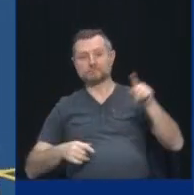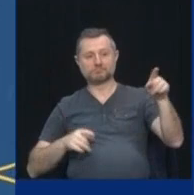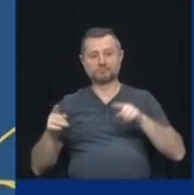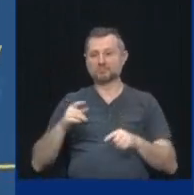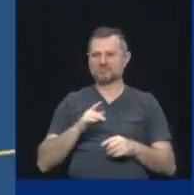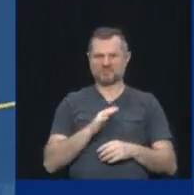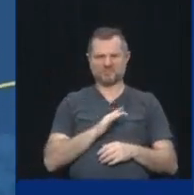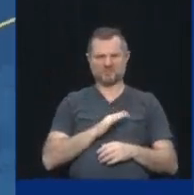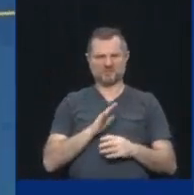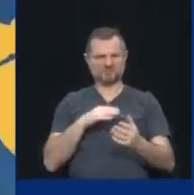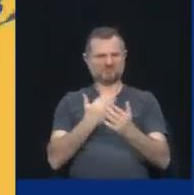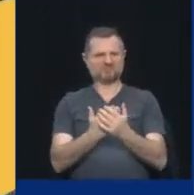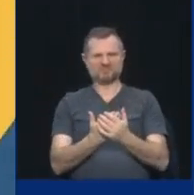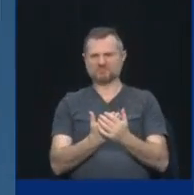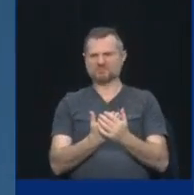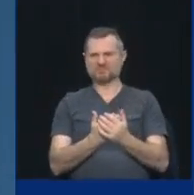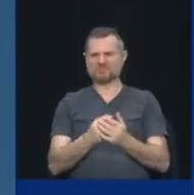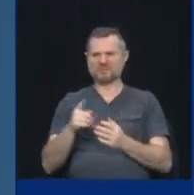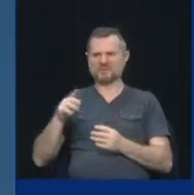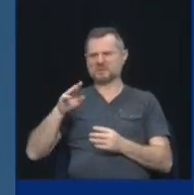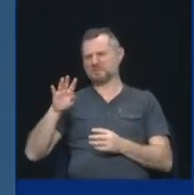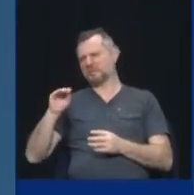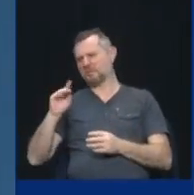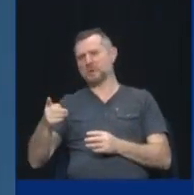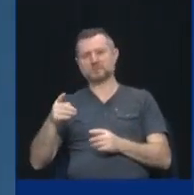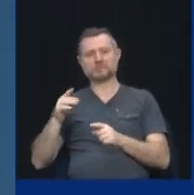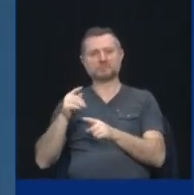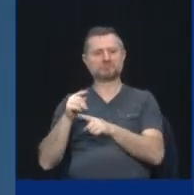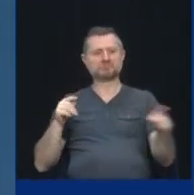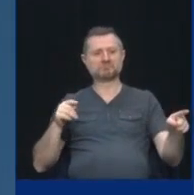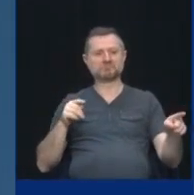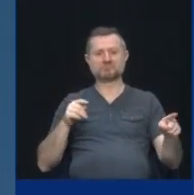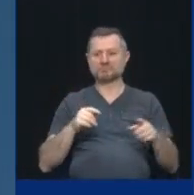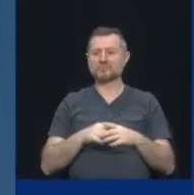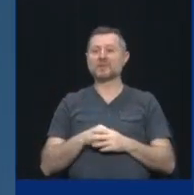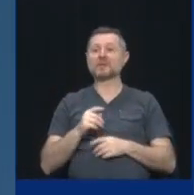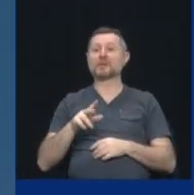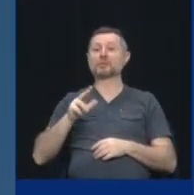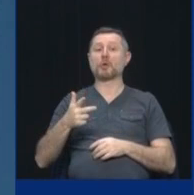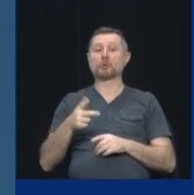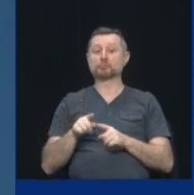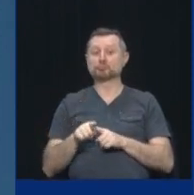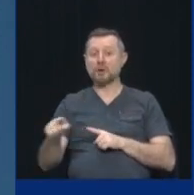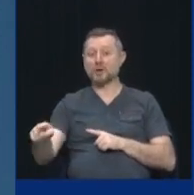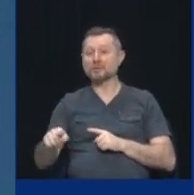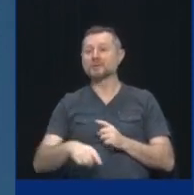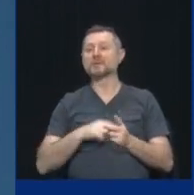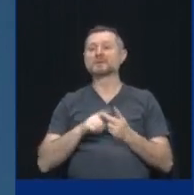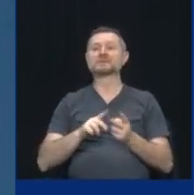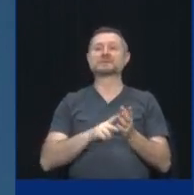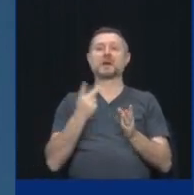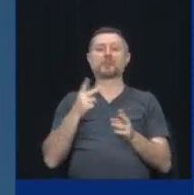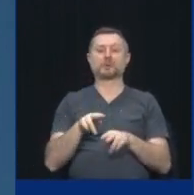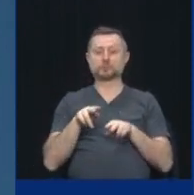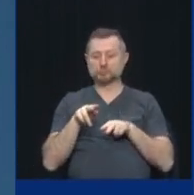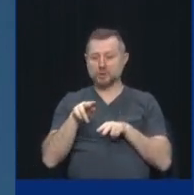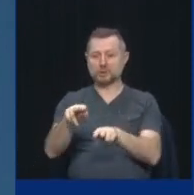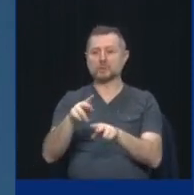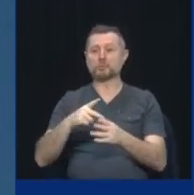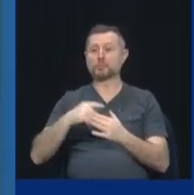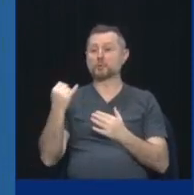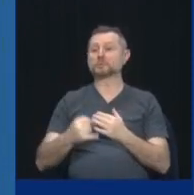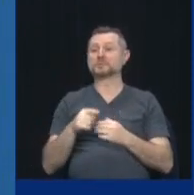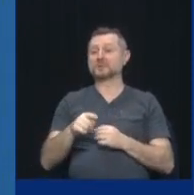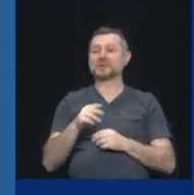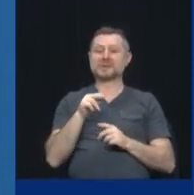minutes. And along with the construction of the third track and double track projects in Nassau and Suffolk counties, East Side Access